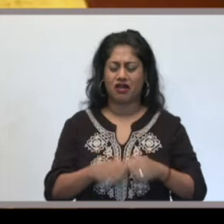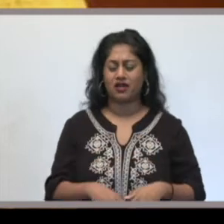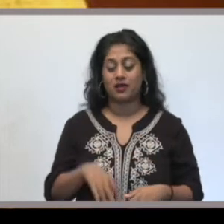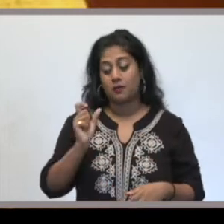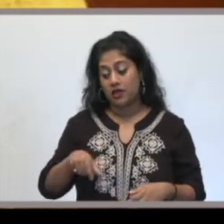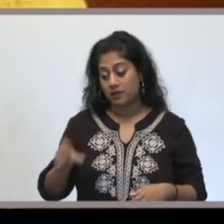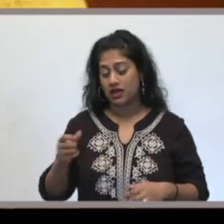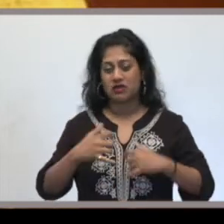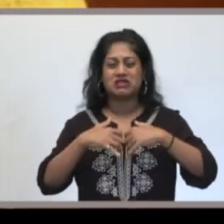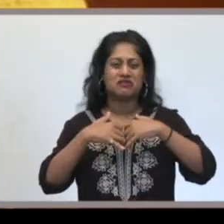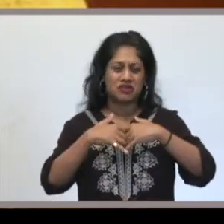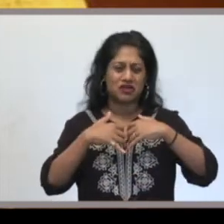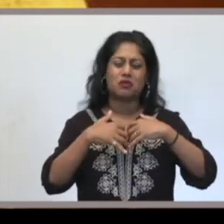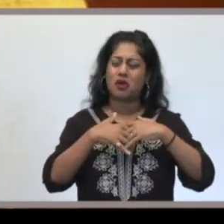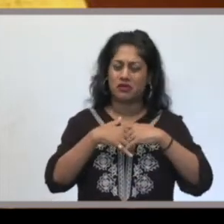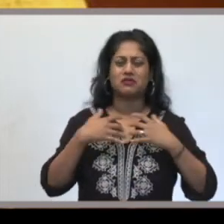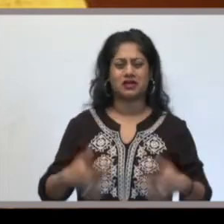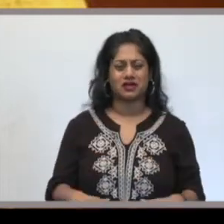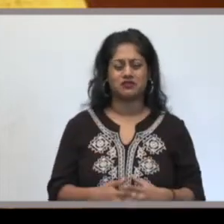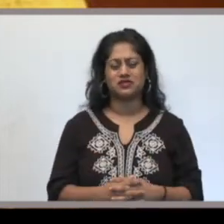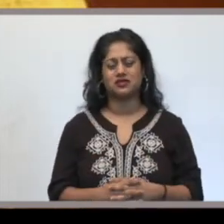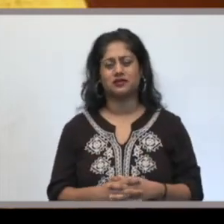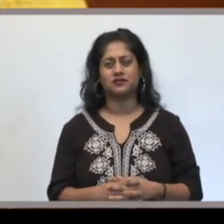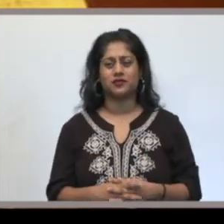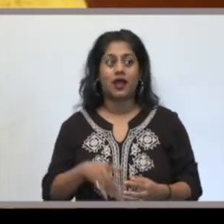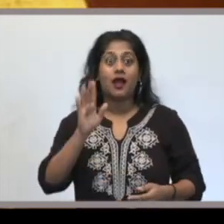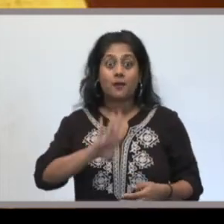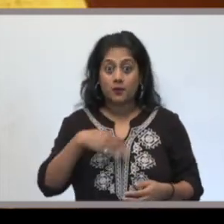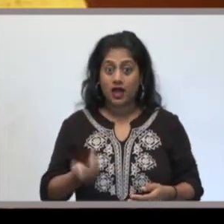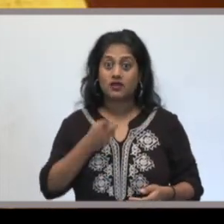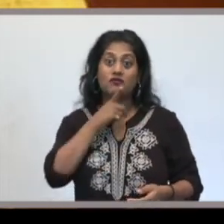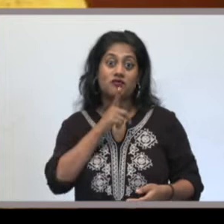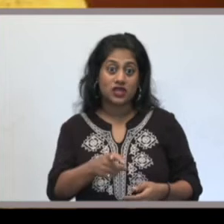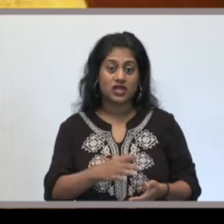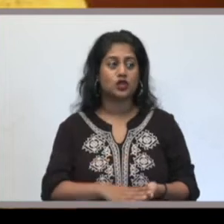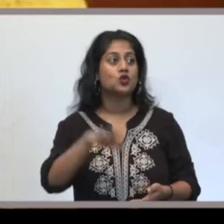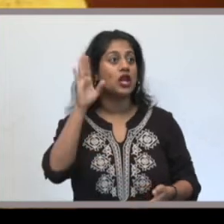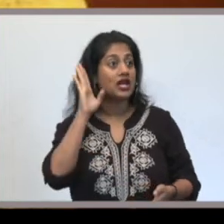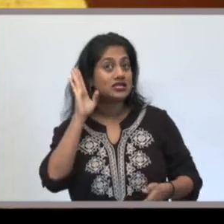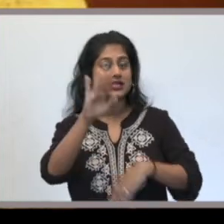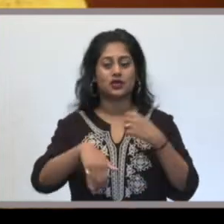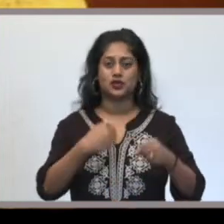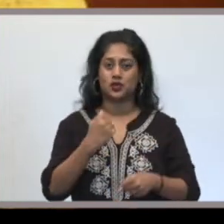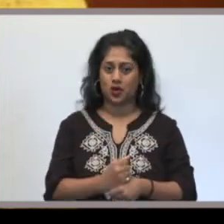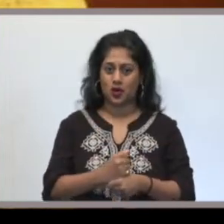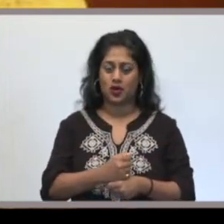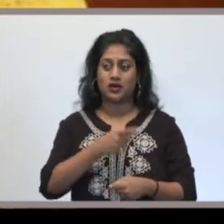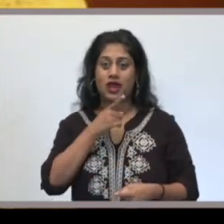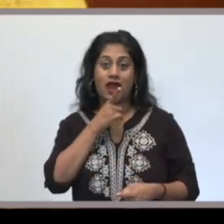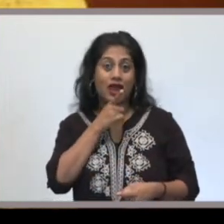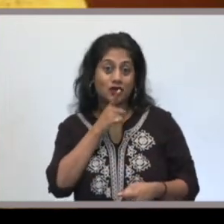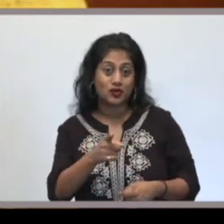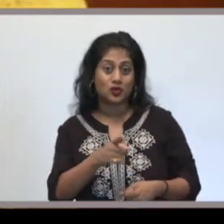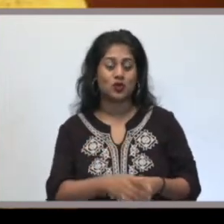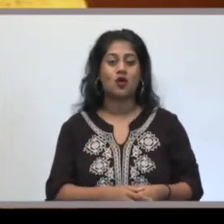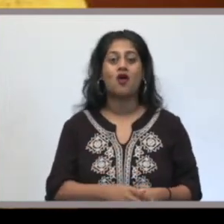to our values. You need to take heed and obey your call. The Lord has called you